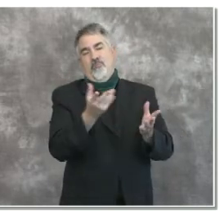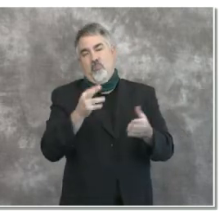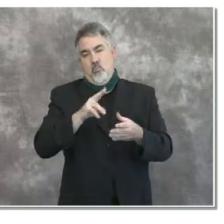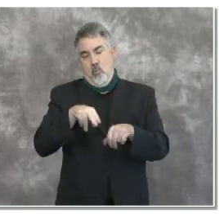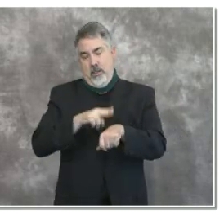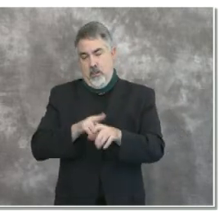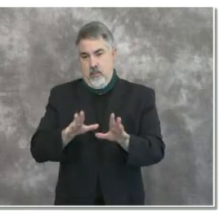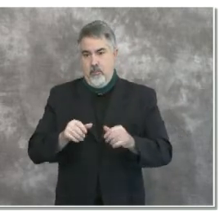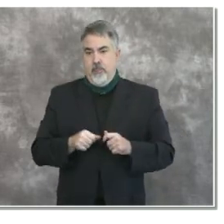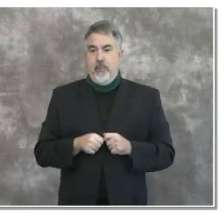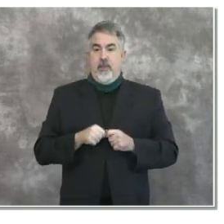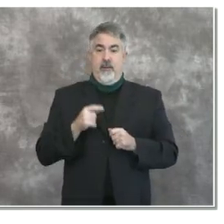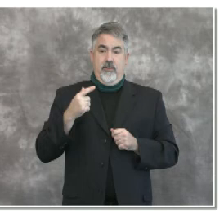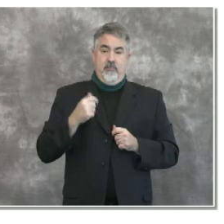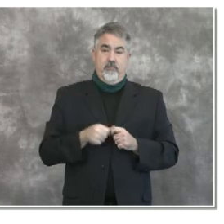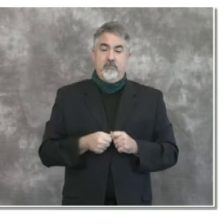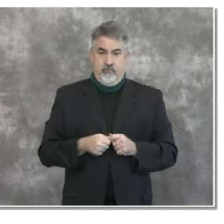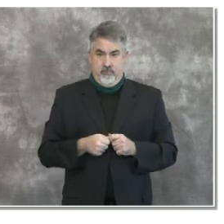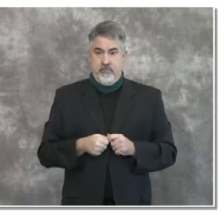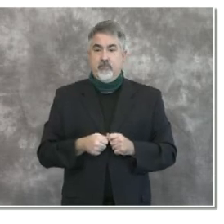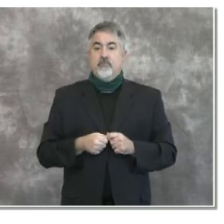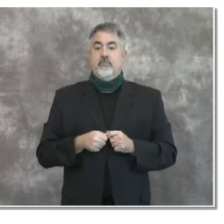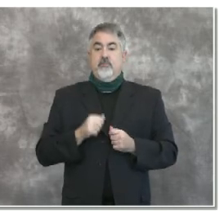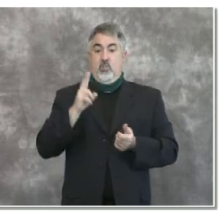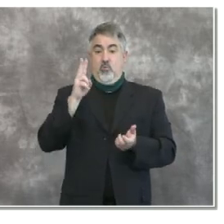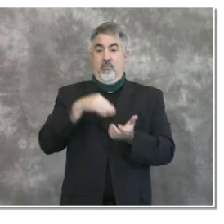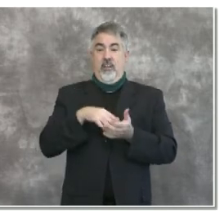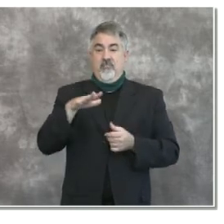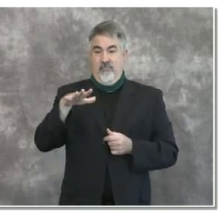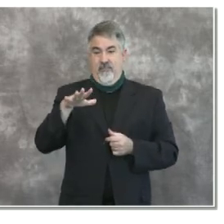2,545 total tests performed. This puts us